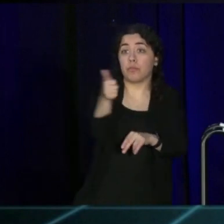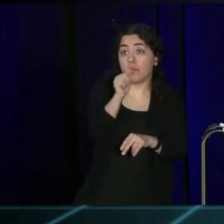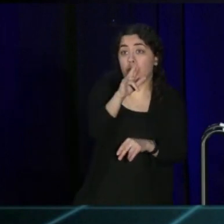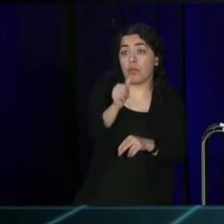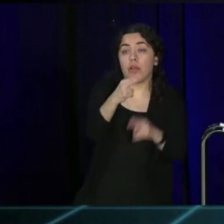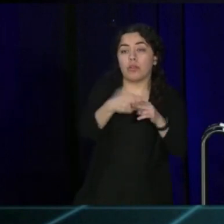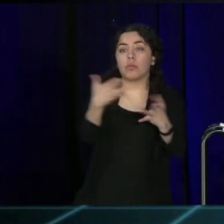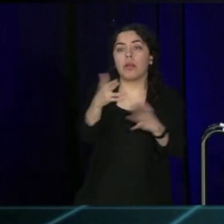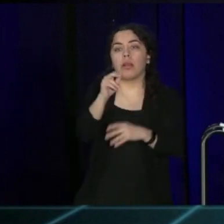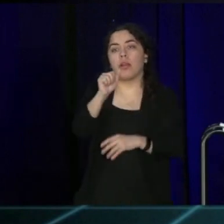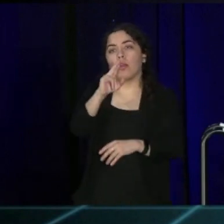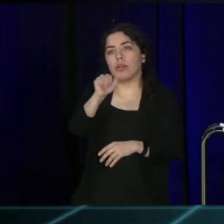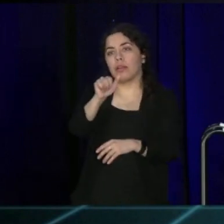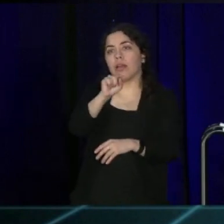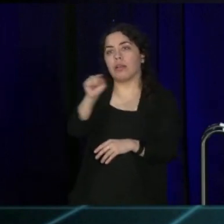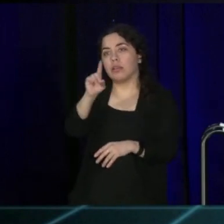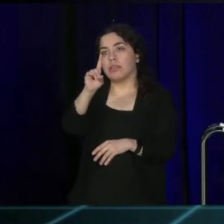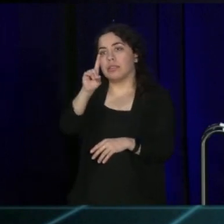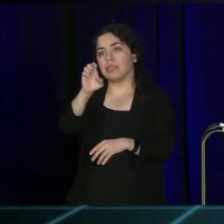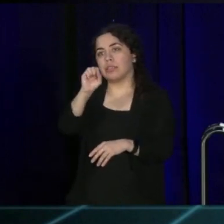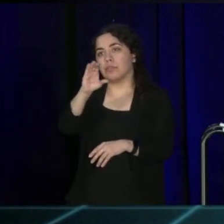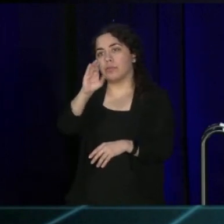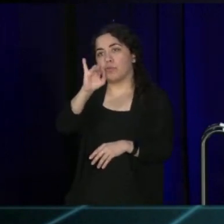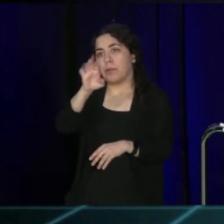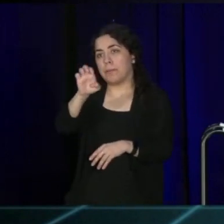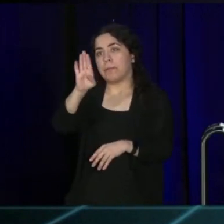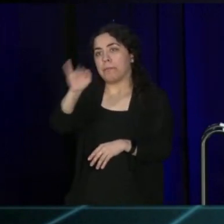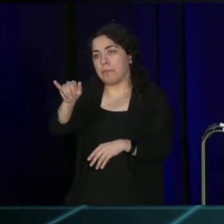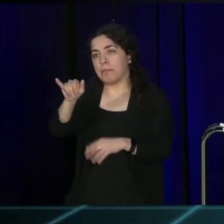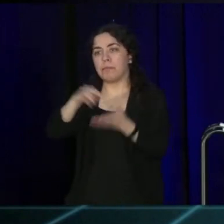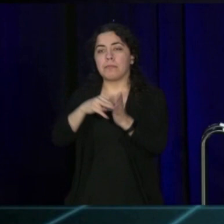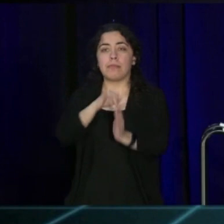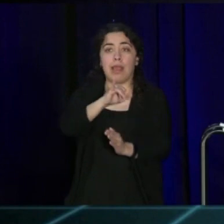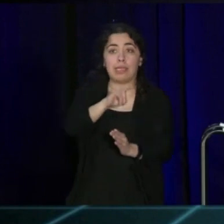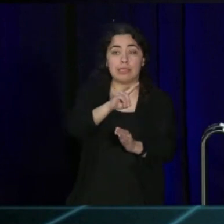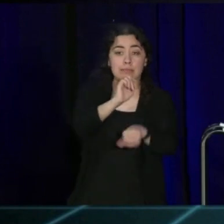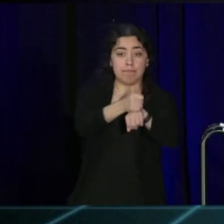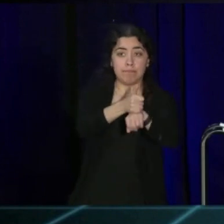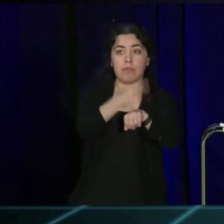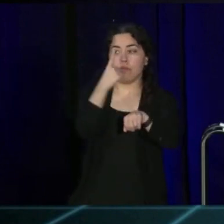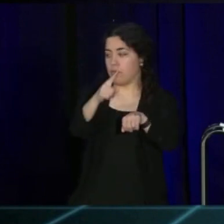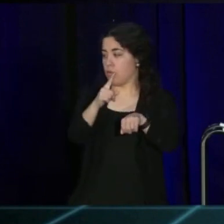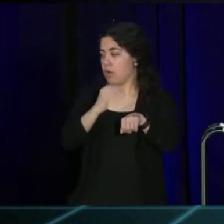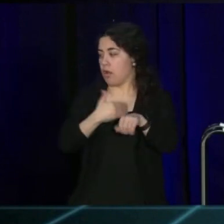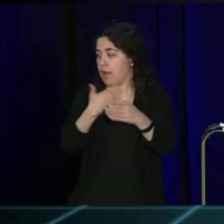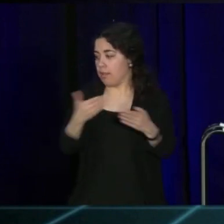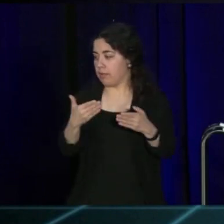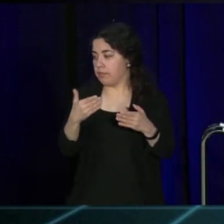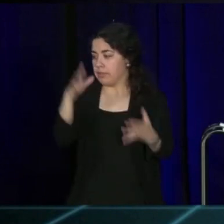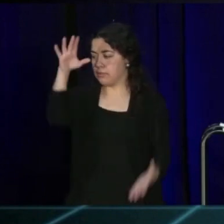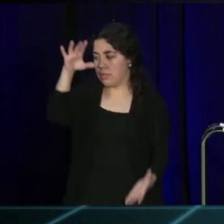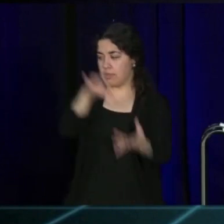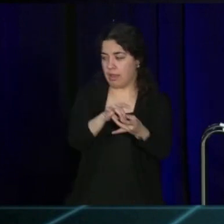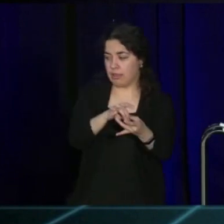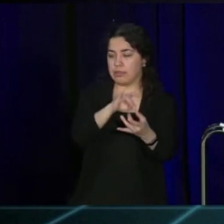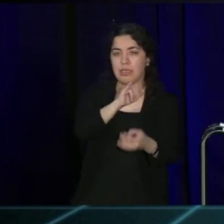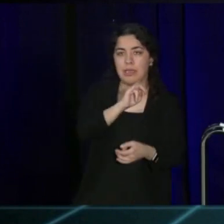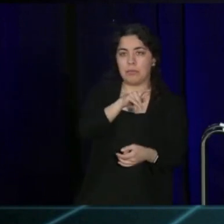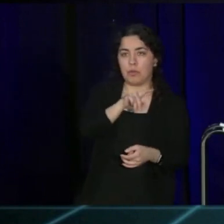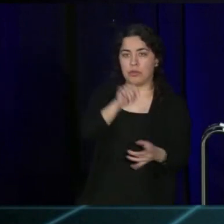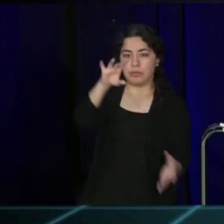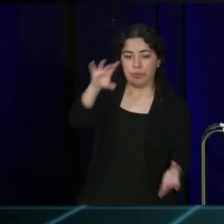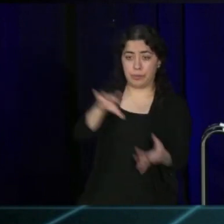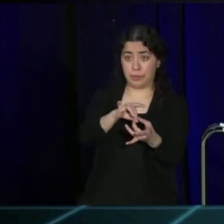by. Here, we can, again, using ID, set an ID to our span element and connect it to our input. And this will set